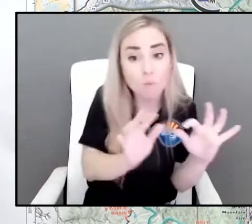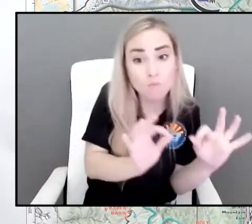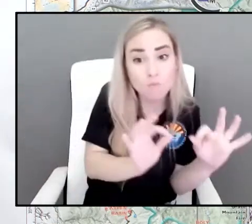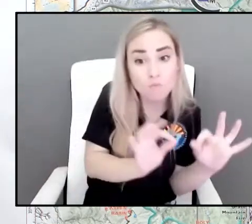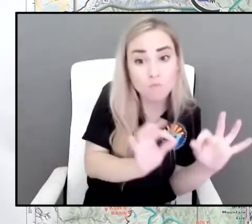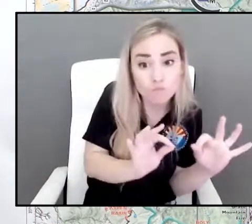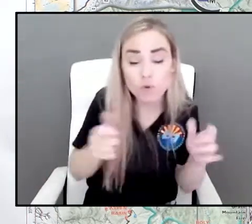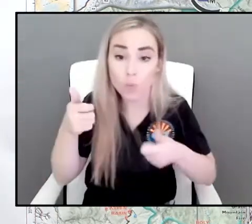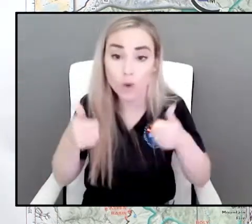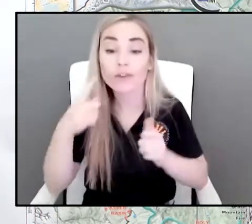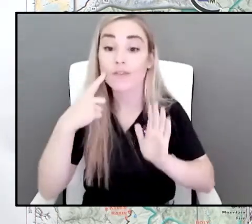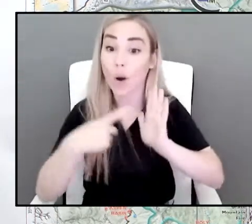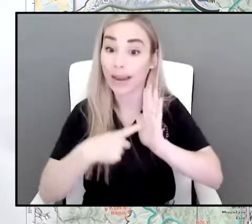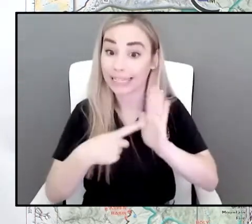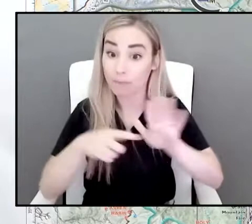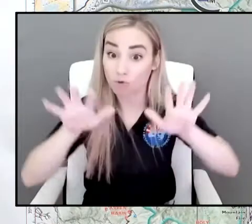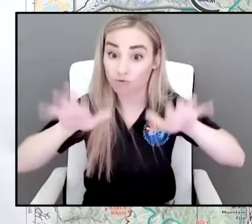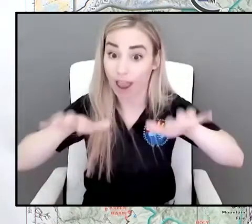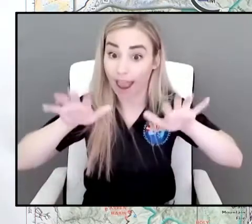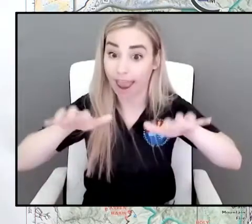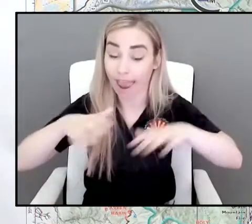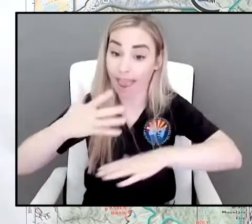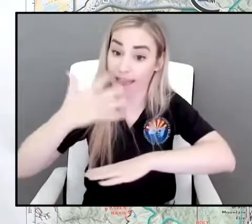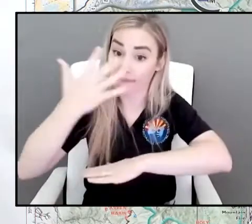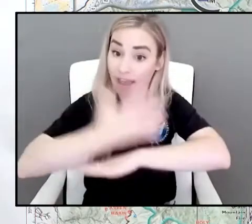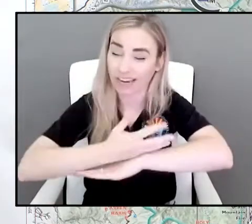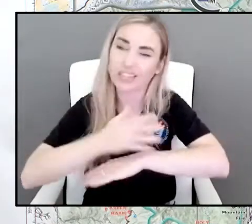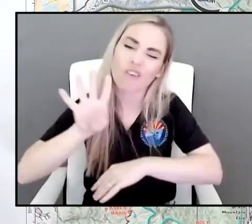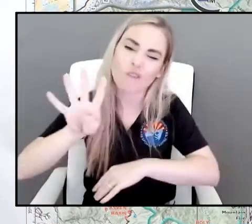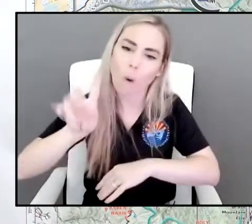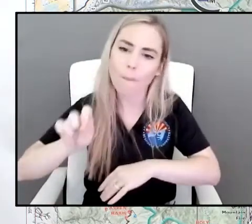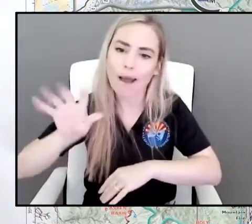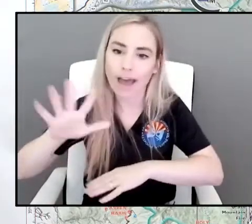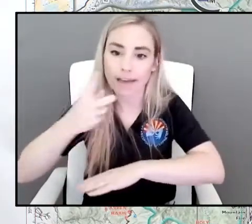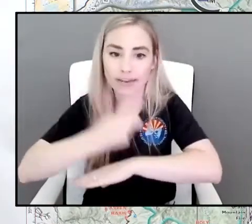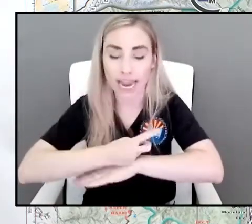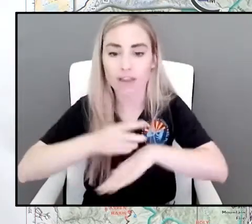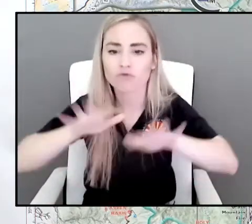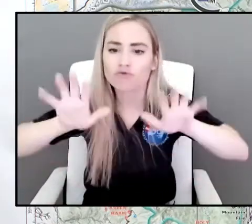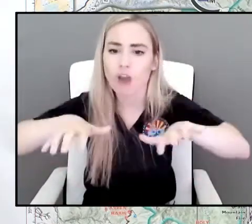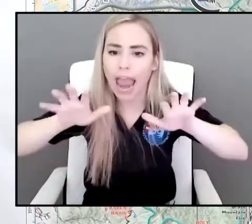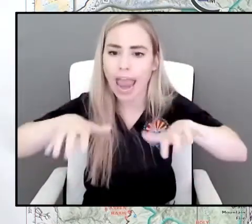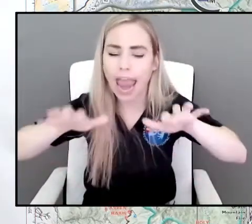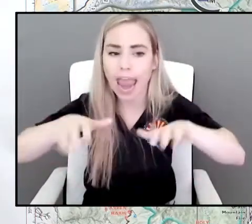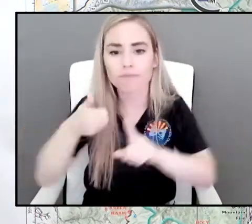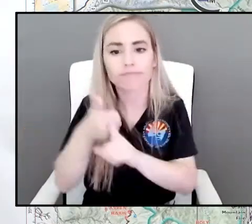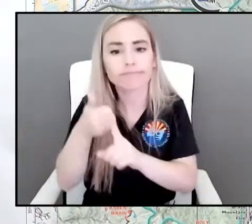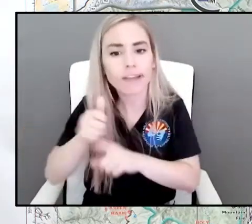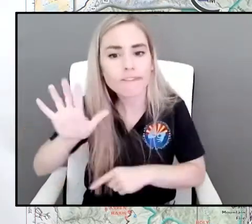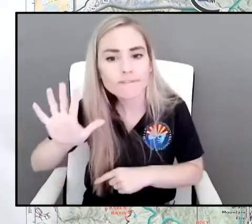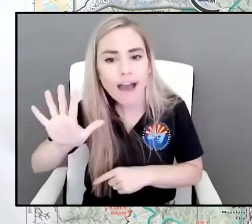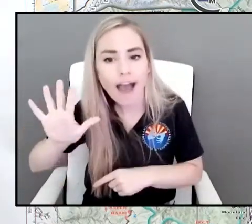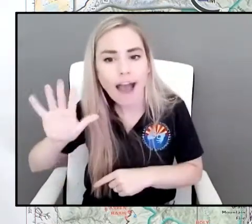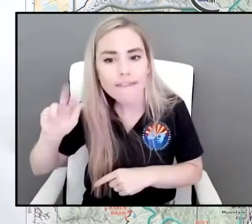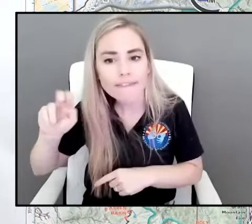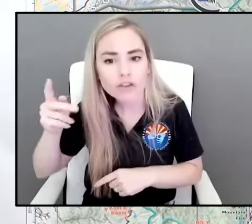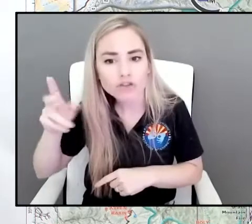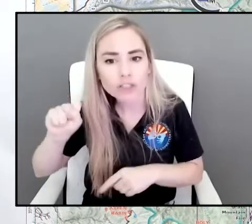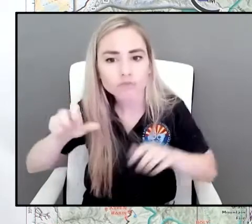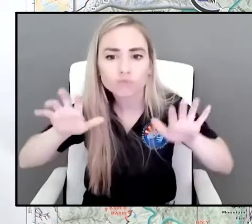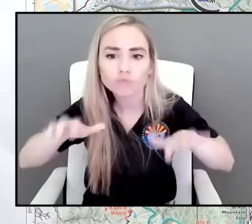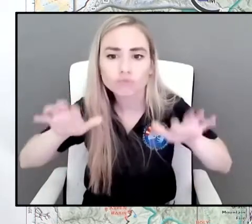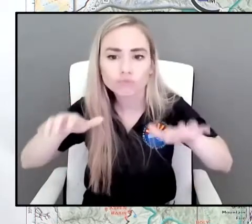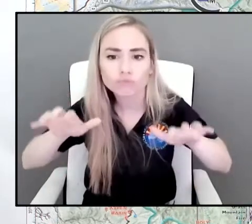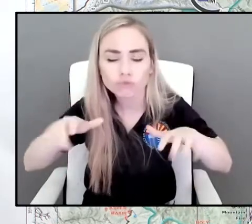over a 5-day period, 4.5 days, that was 5 inches of rain over 4 days, and we didn't see the huge